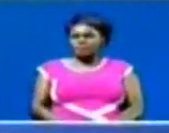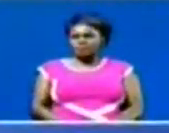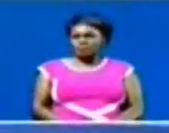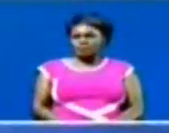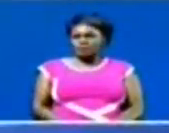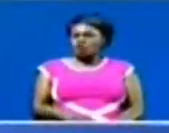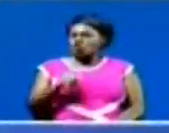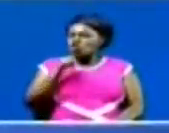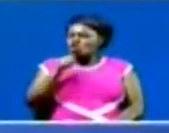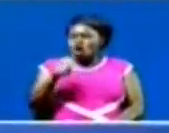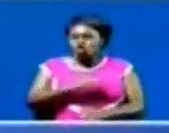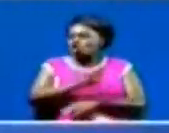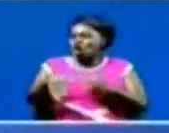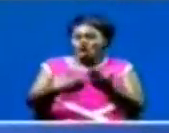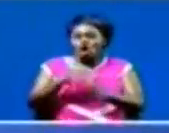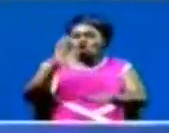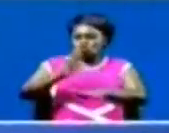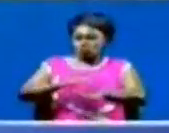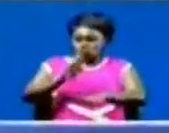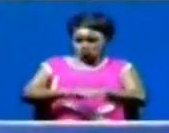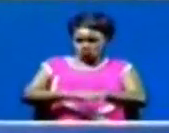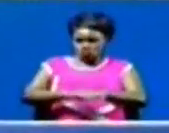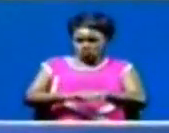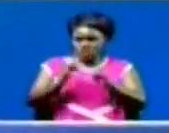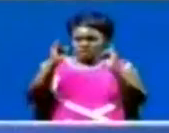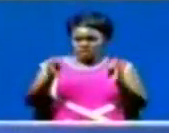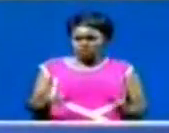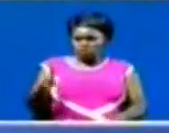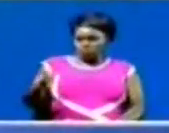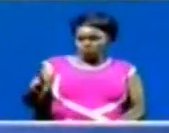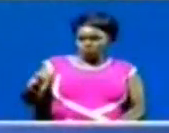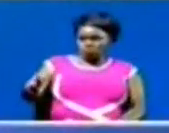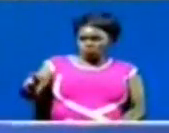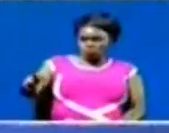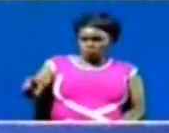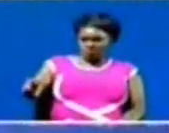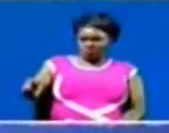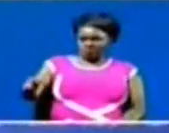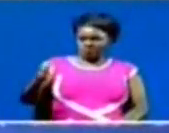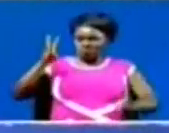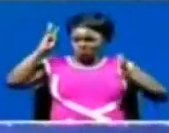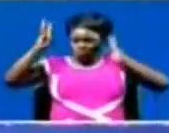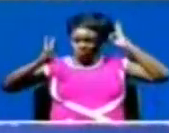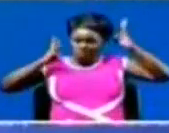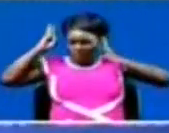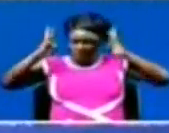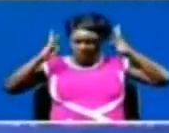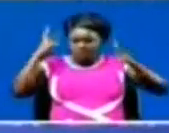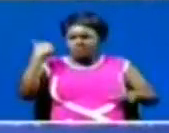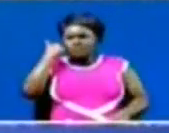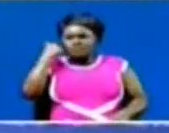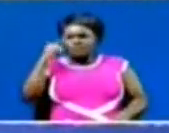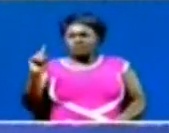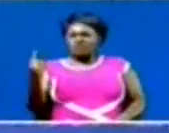But not all is well. News of the emergence of a tilapia lake virus has caused panic, a disease that was